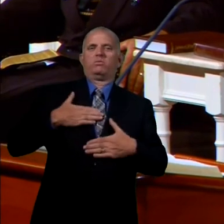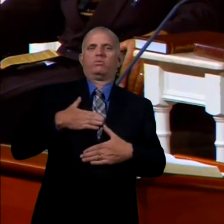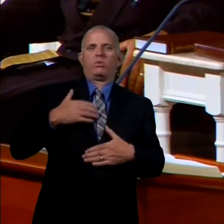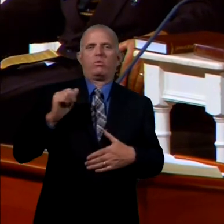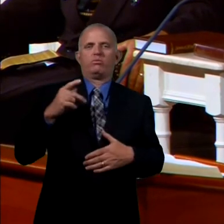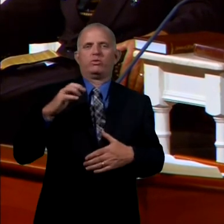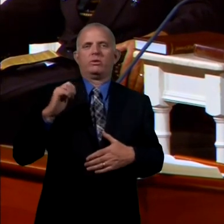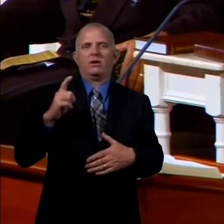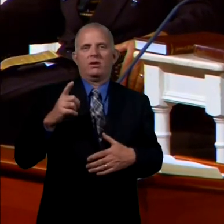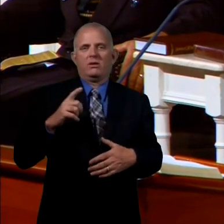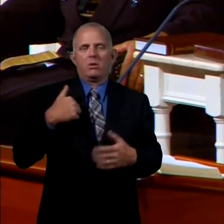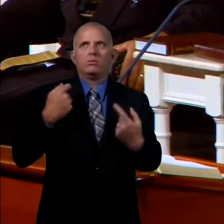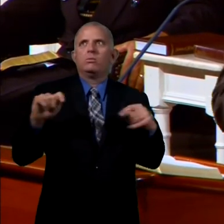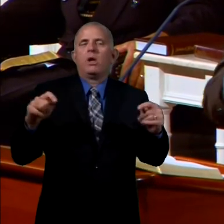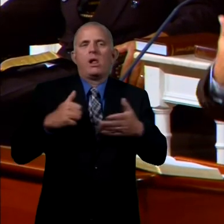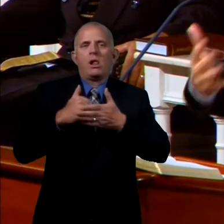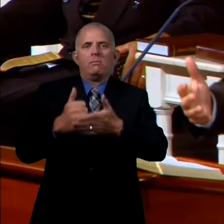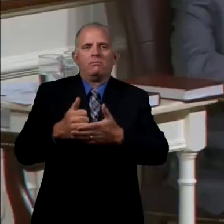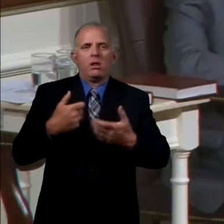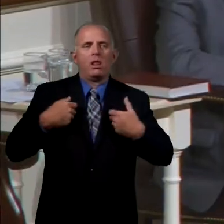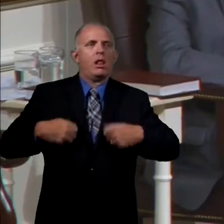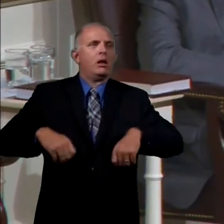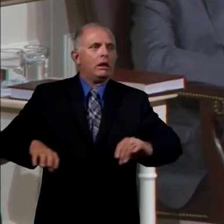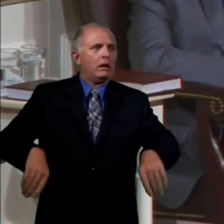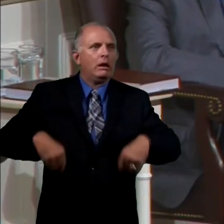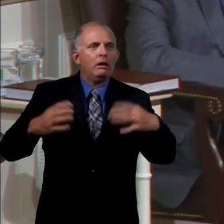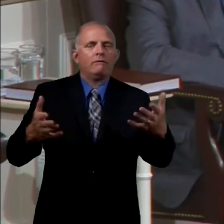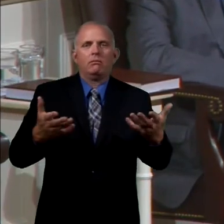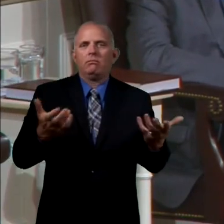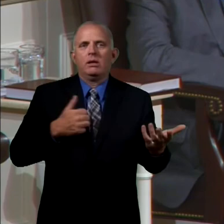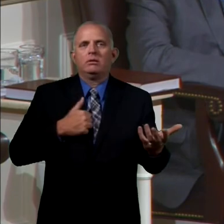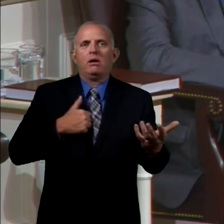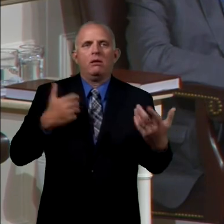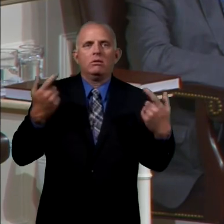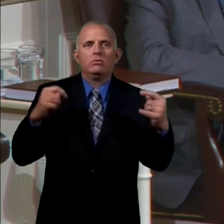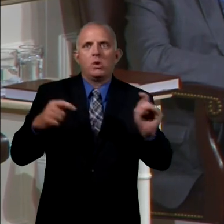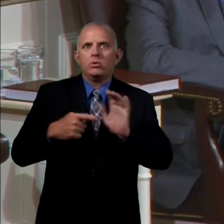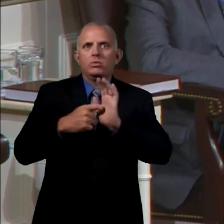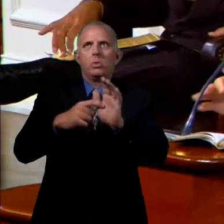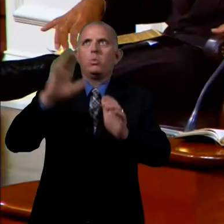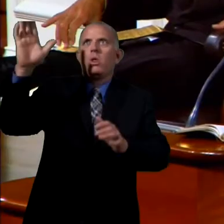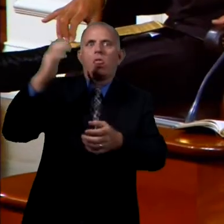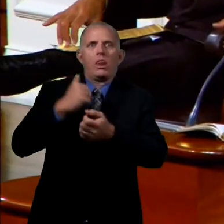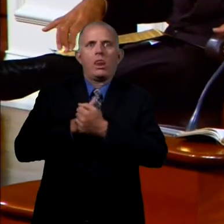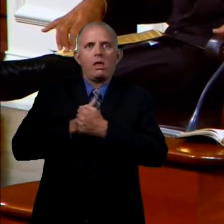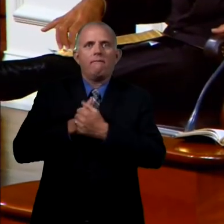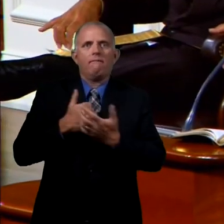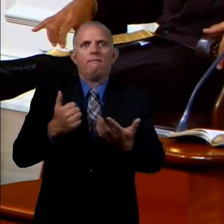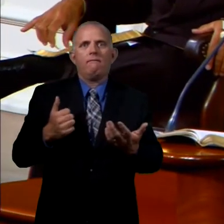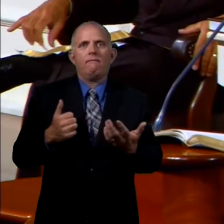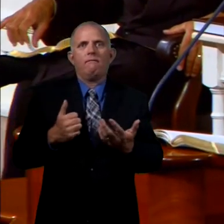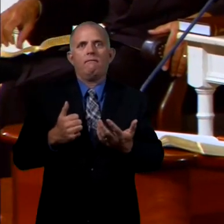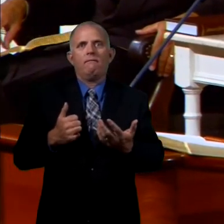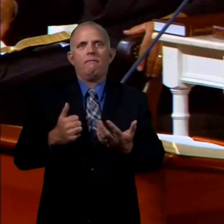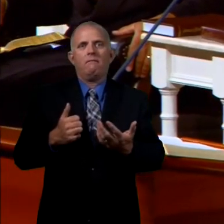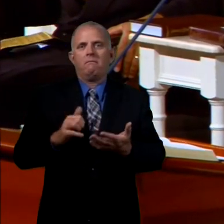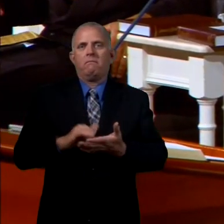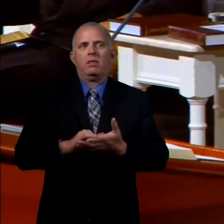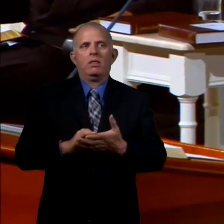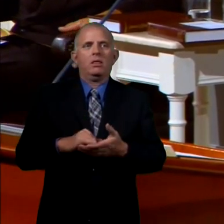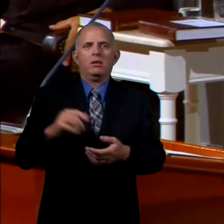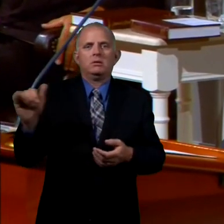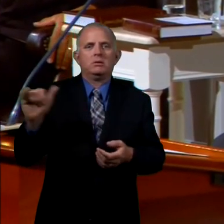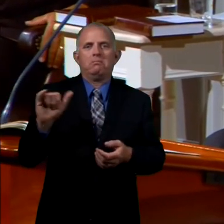this? Why am I giving of myself? God, I am trying to show them your love." Well, I guess one good thing about it is they did that to Jesus Christ